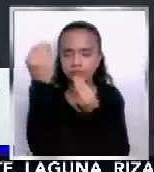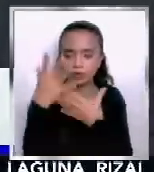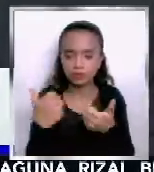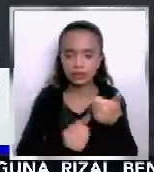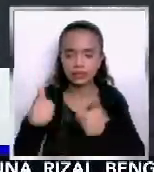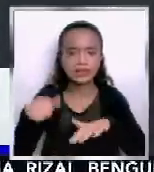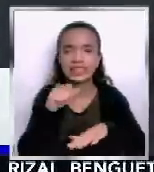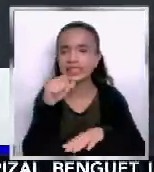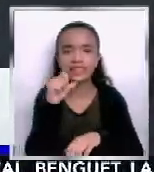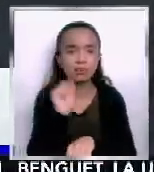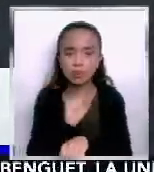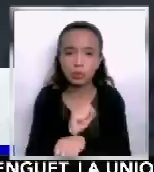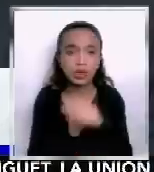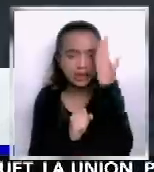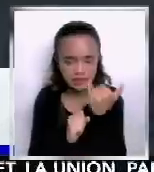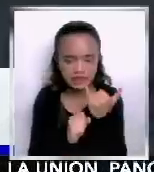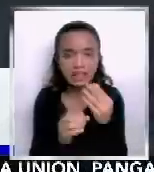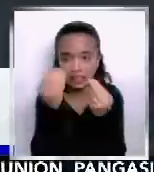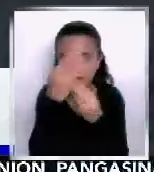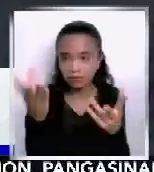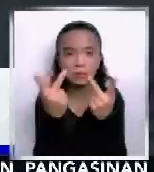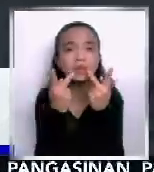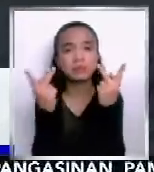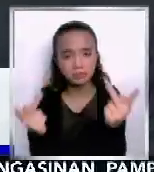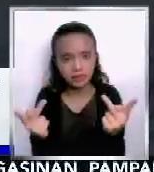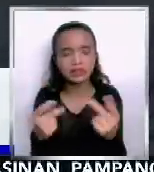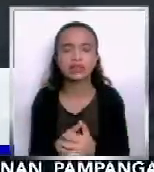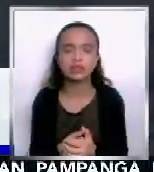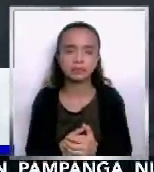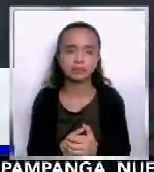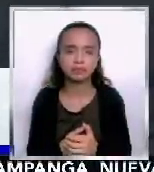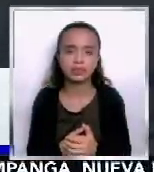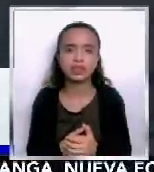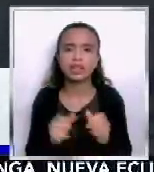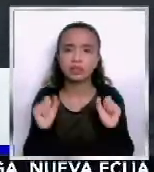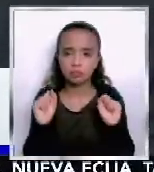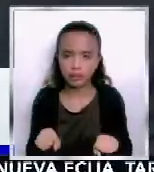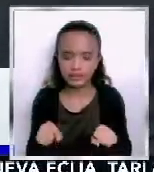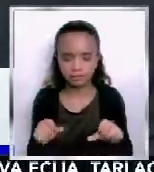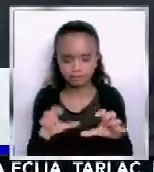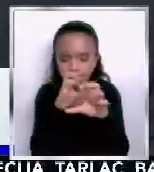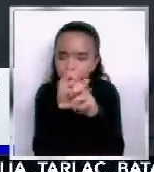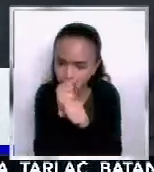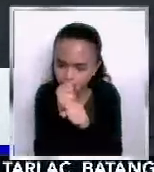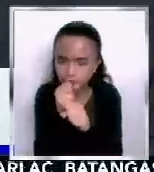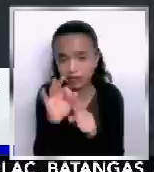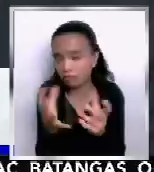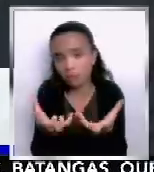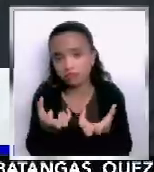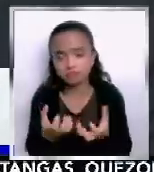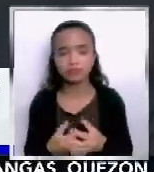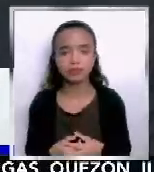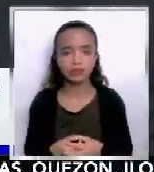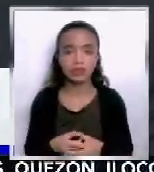effective because of the publicity and noise about it. You can do it discreetly if you want. No? So if you